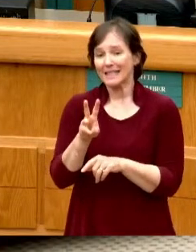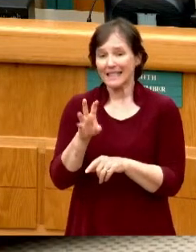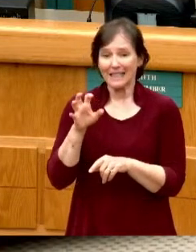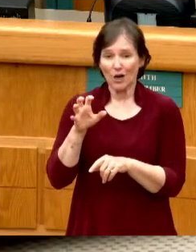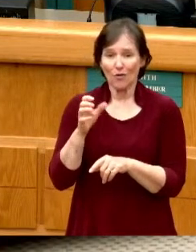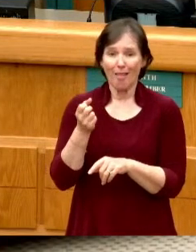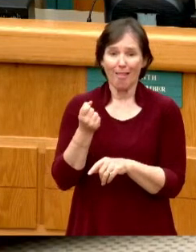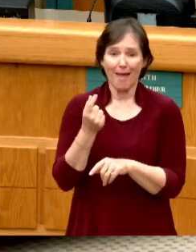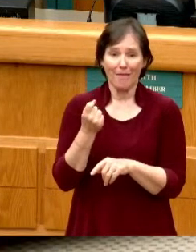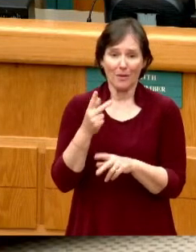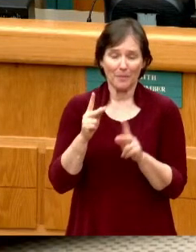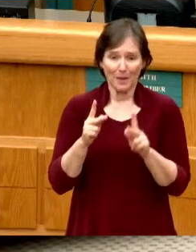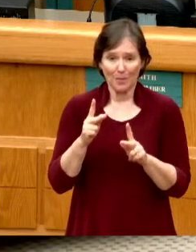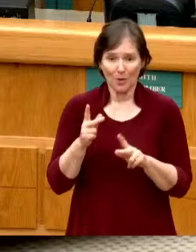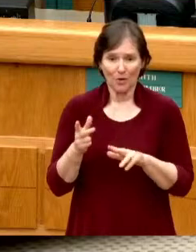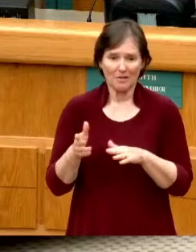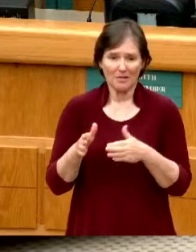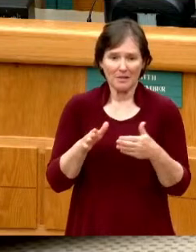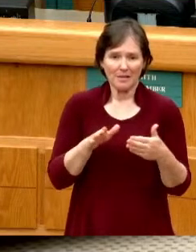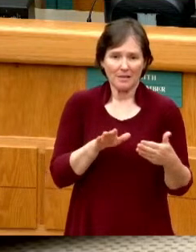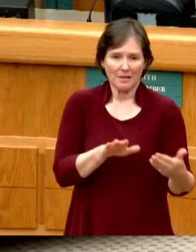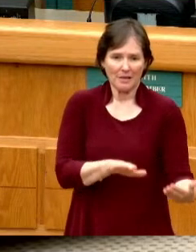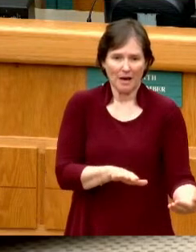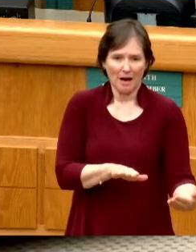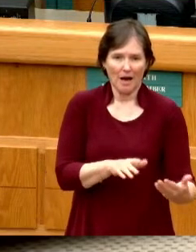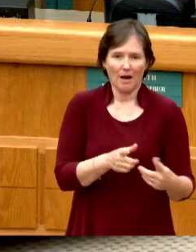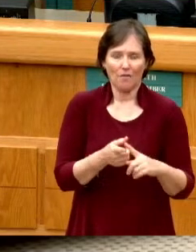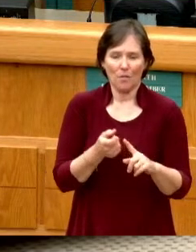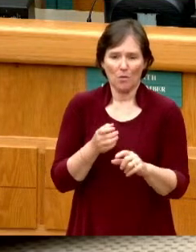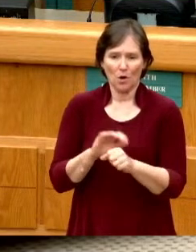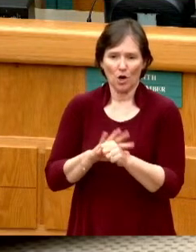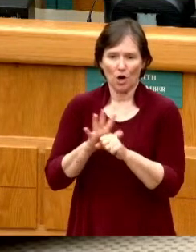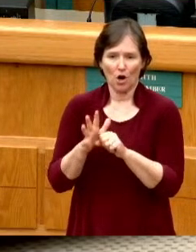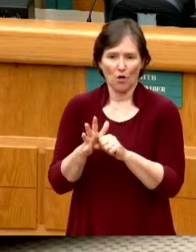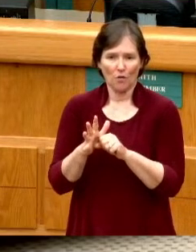their lives, for a total of